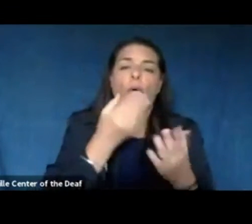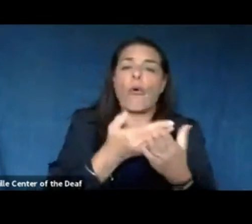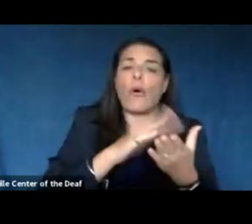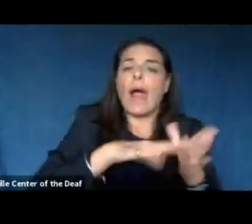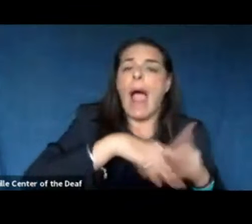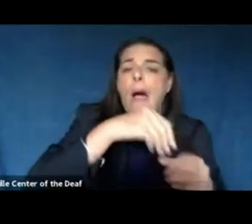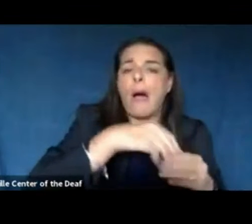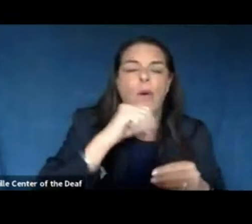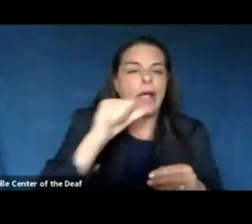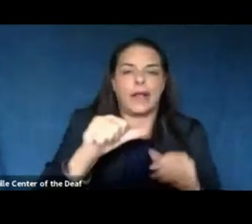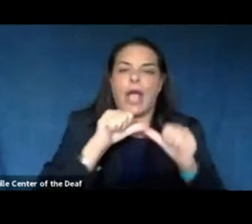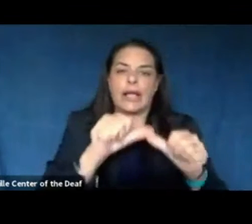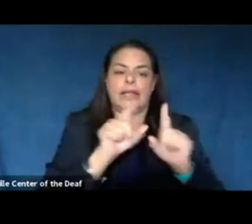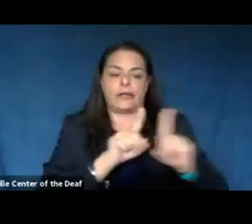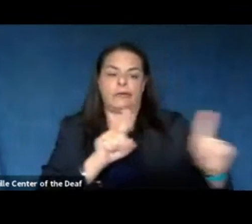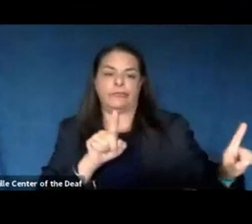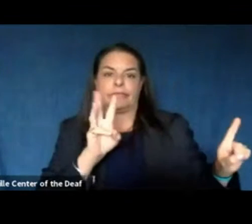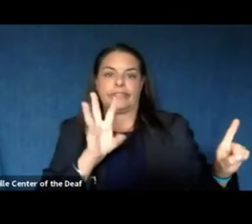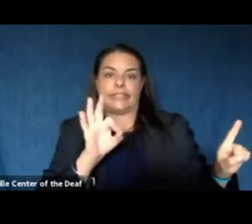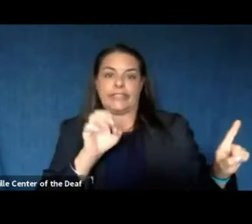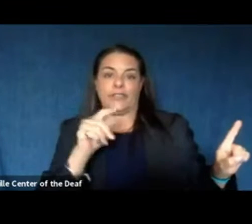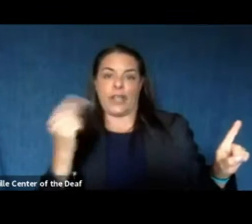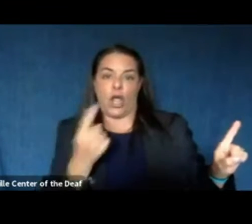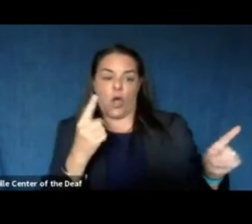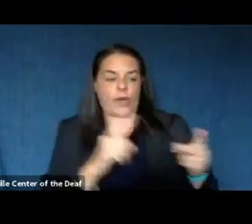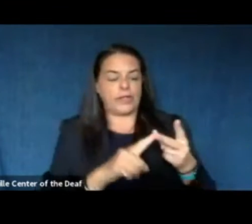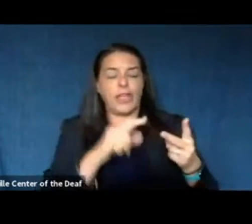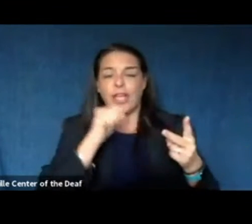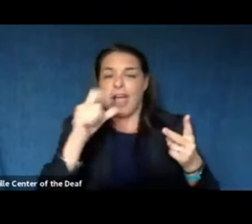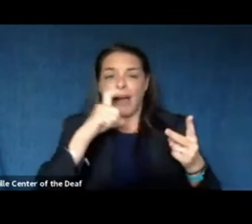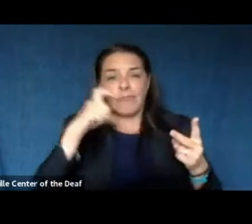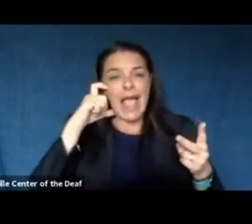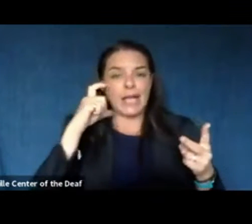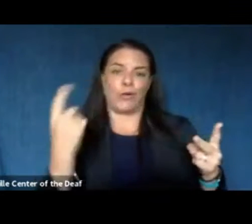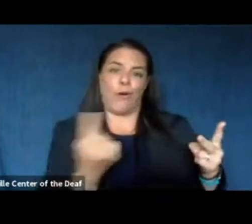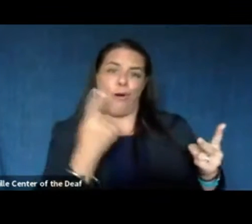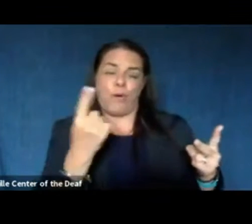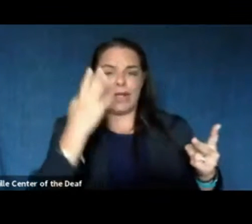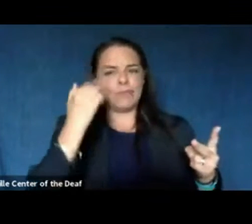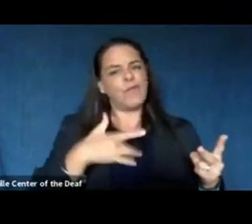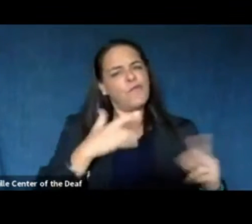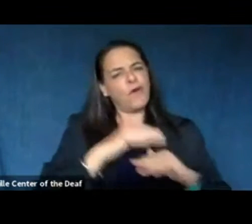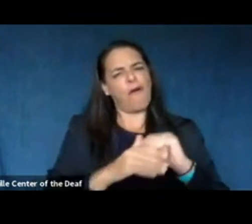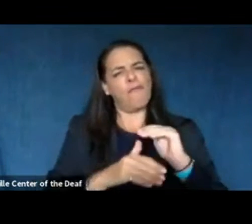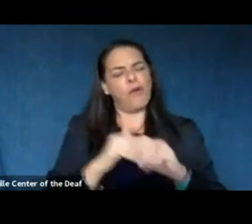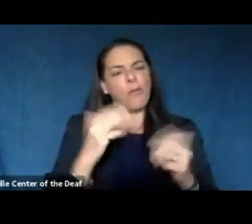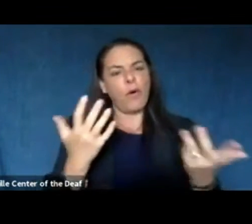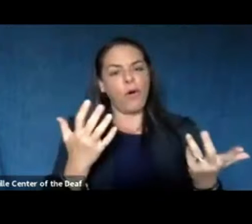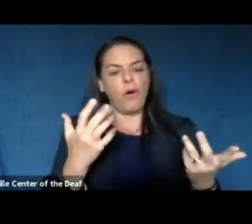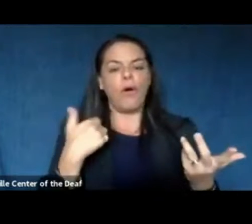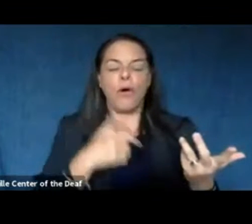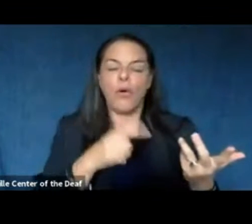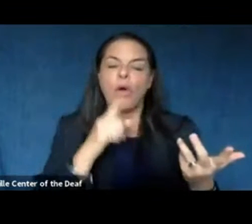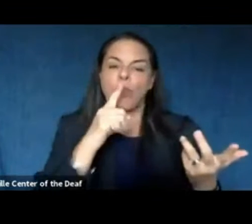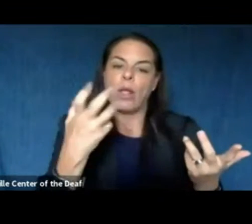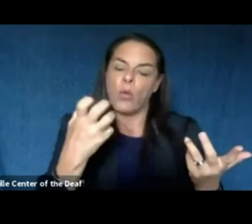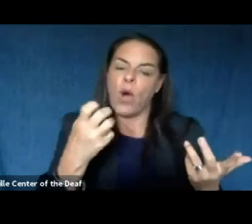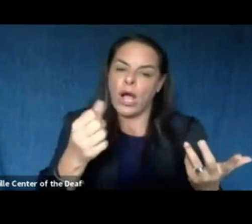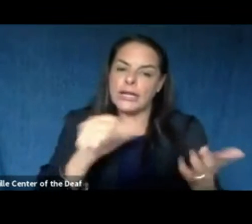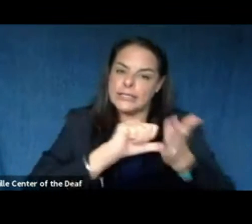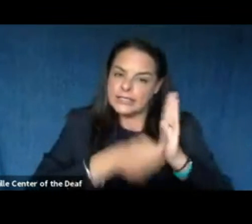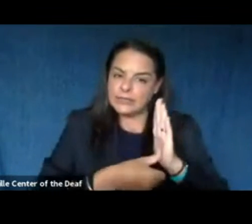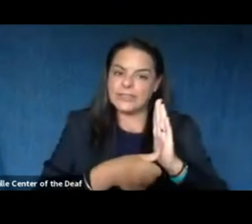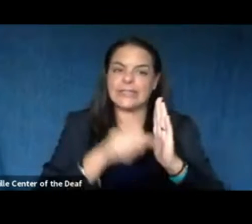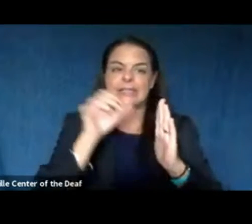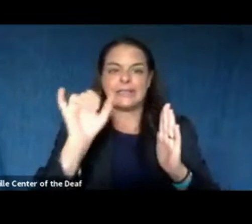6 feet of distance always. We're not wearing masks always because we feel comfortable. And that's where we really want to get the message across to